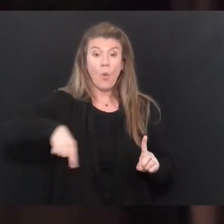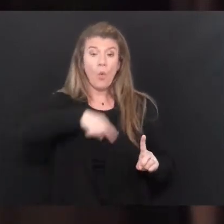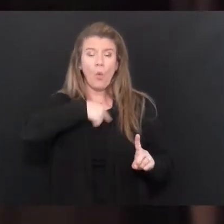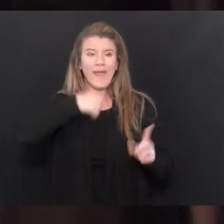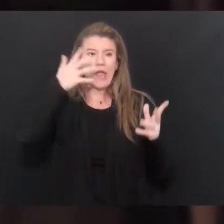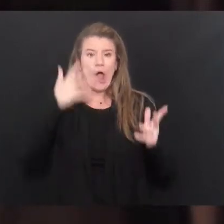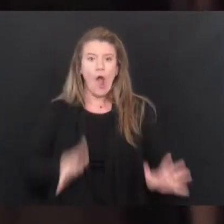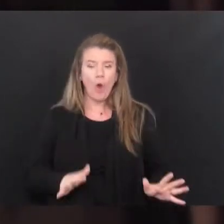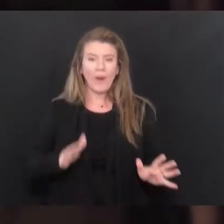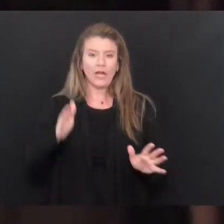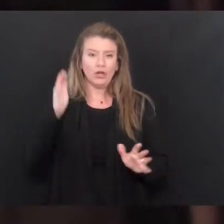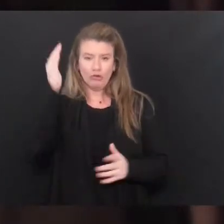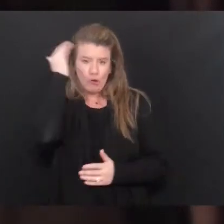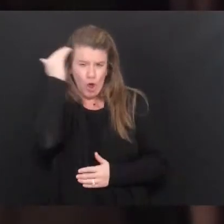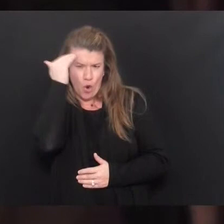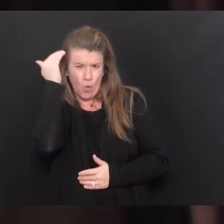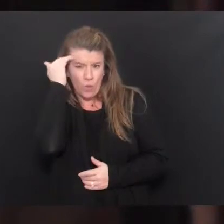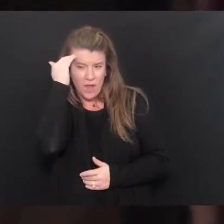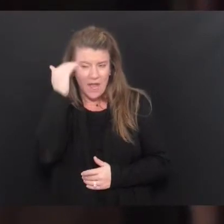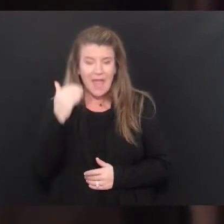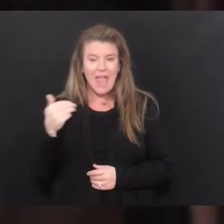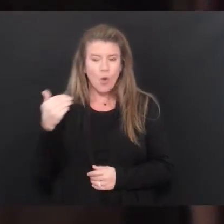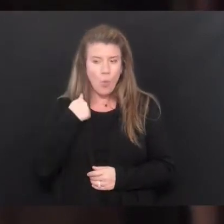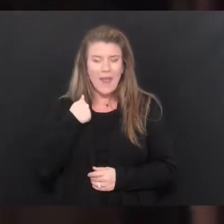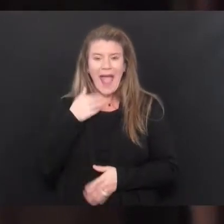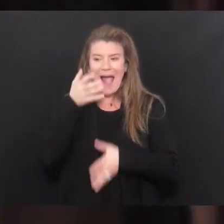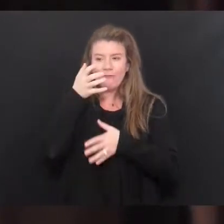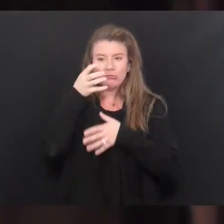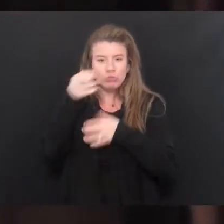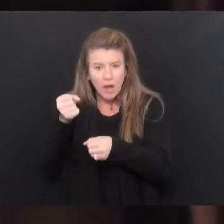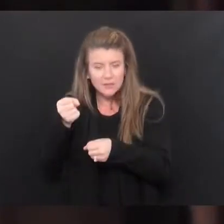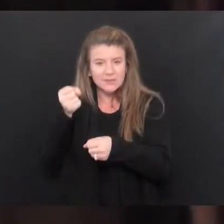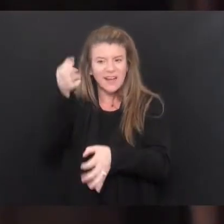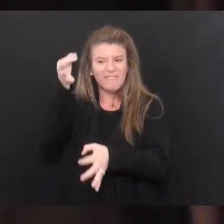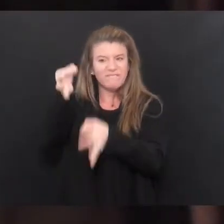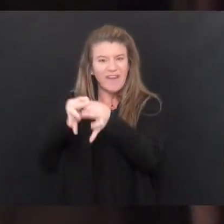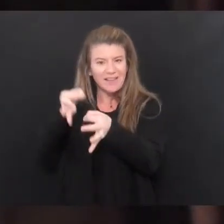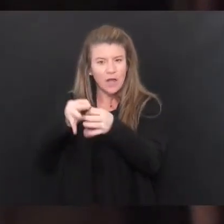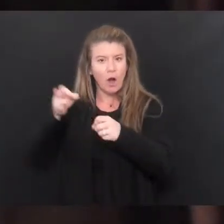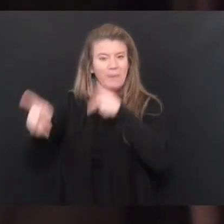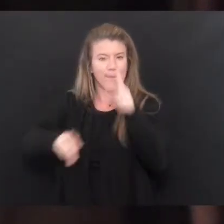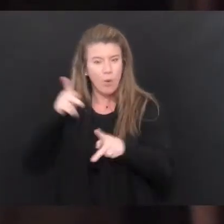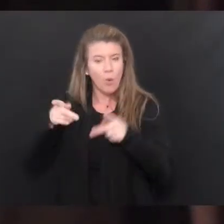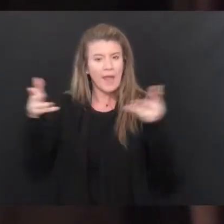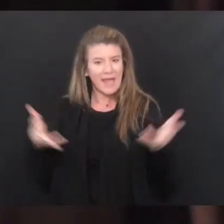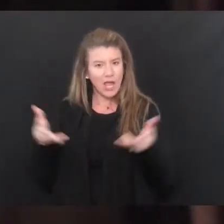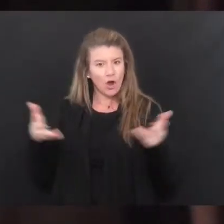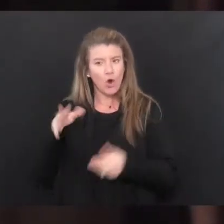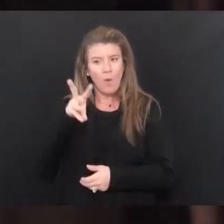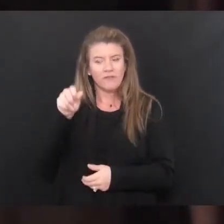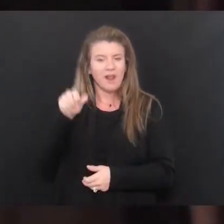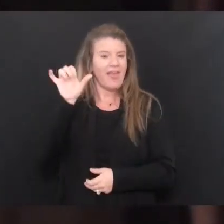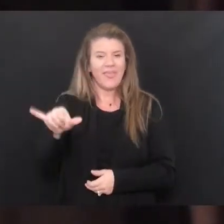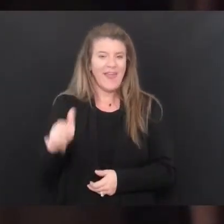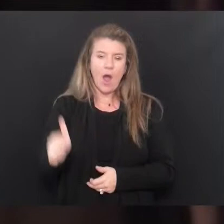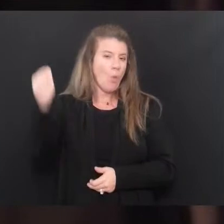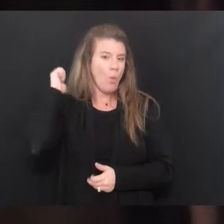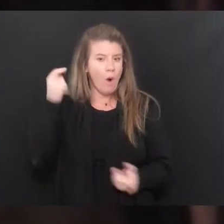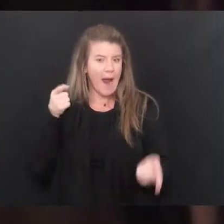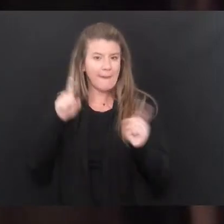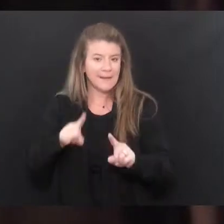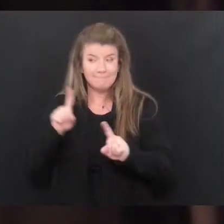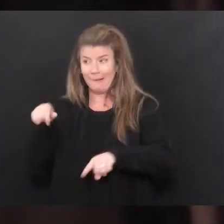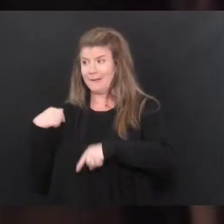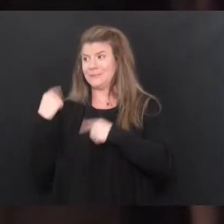have incredible amount of trust and faith in our citizens that won't happen and hasn't